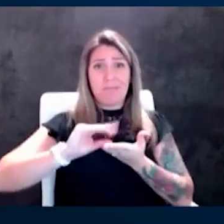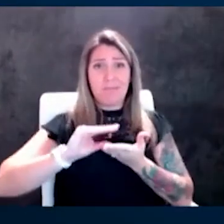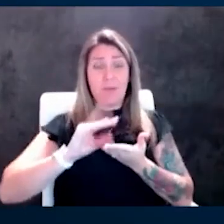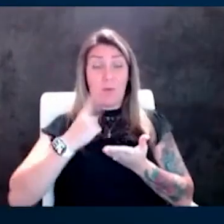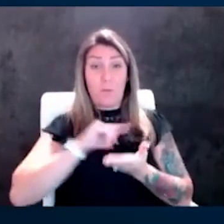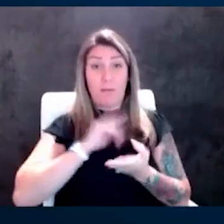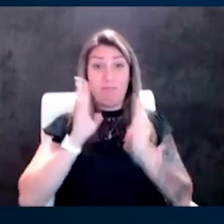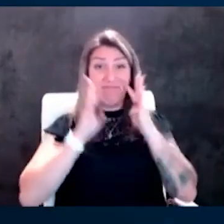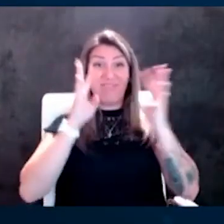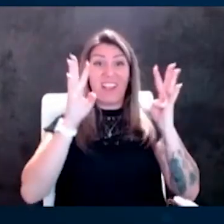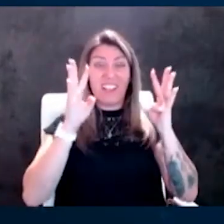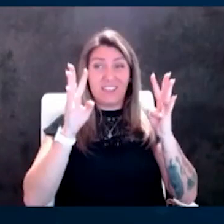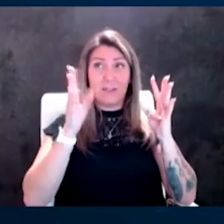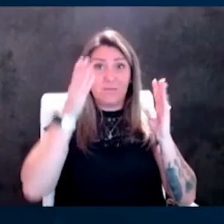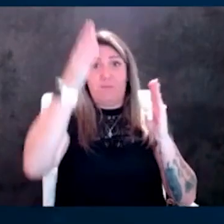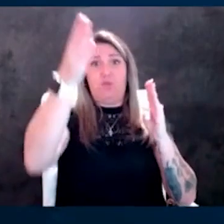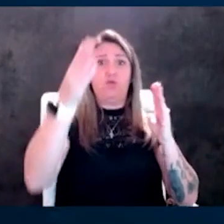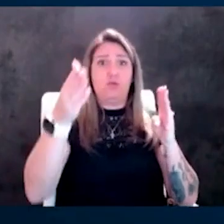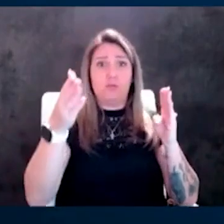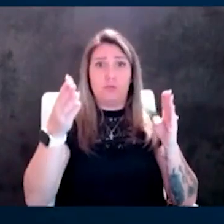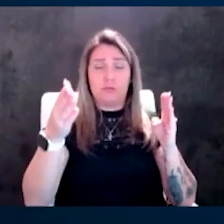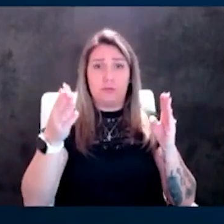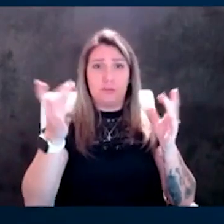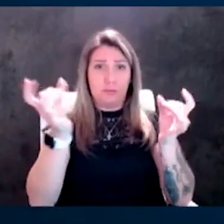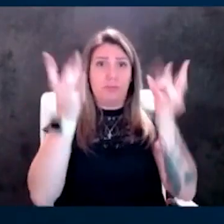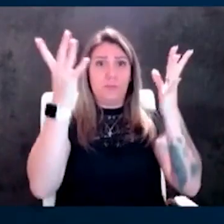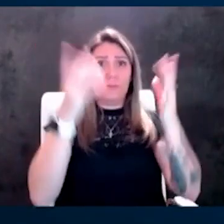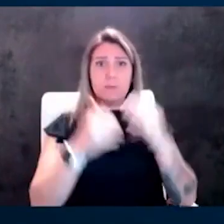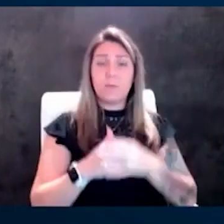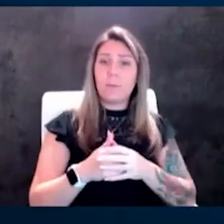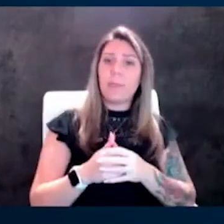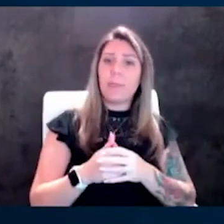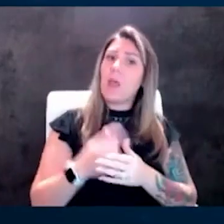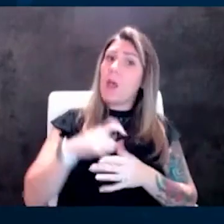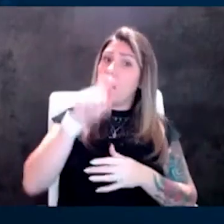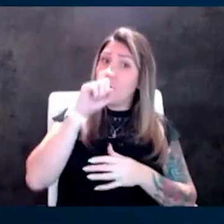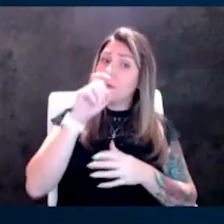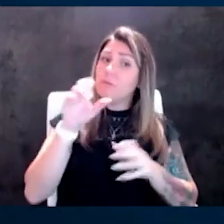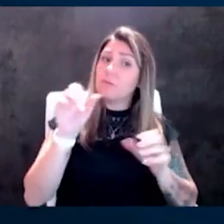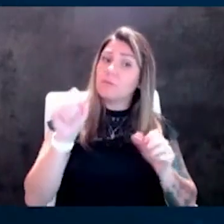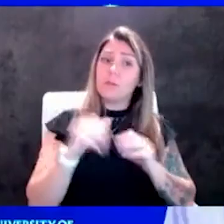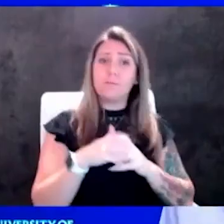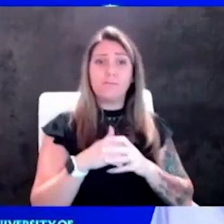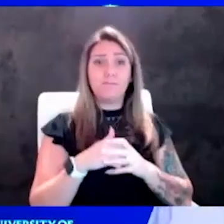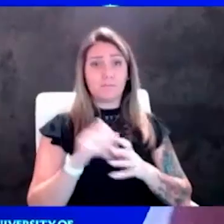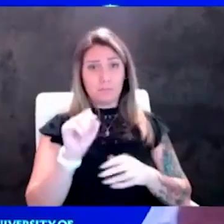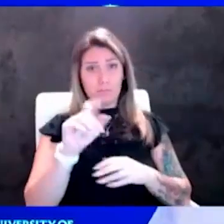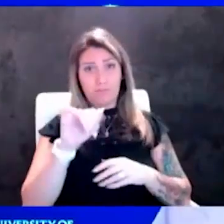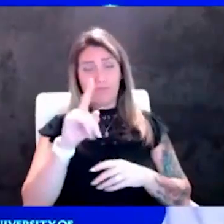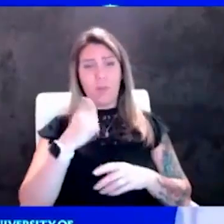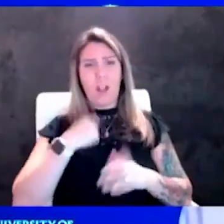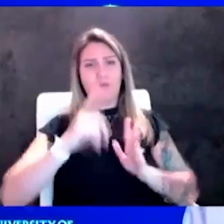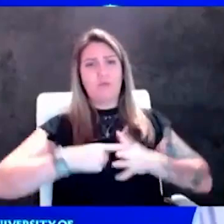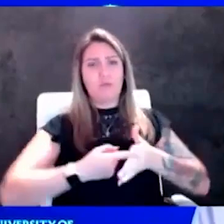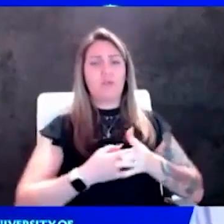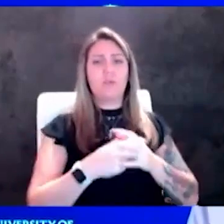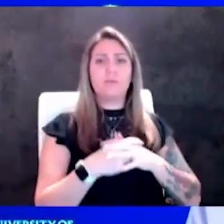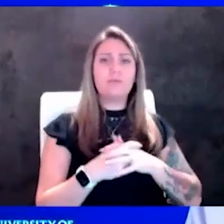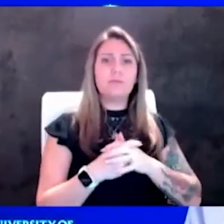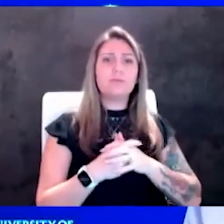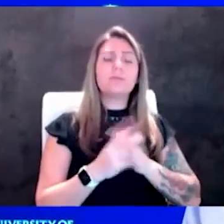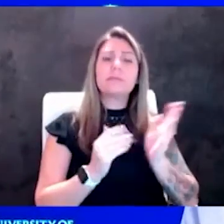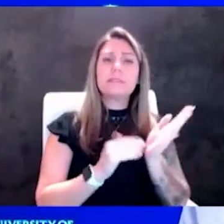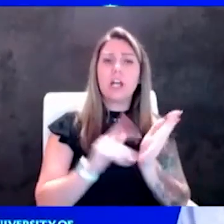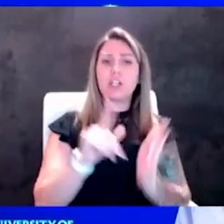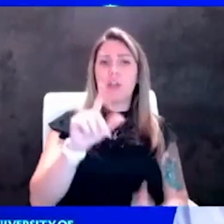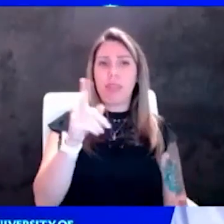future disaster? Great question. Yeah. Hawk, Simpson, you guys weigh in? And I can say I think a lot of it, and I think Dr. Lauer may, also